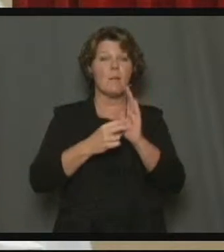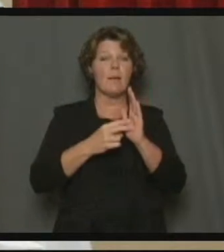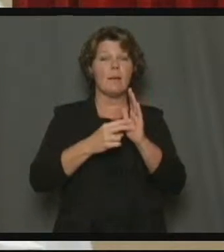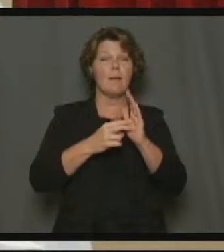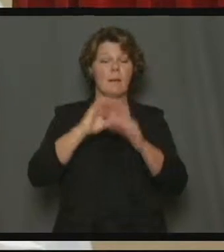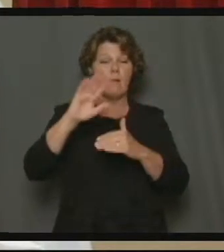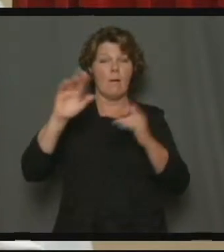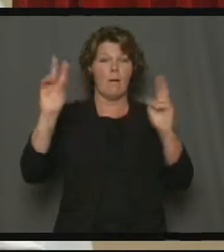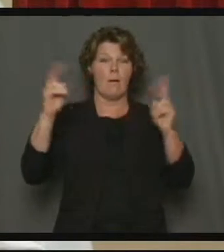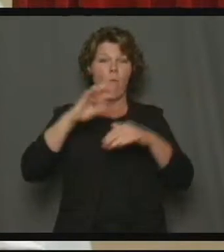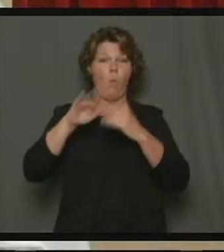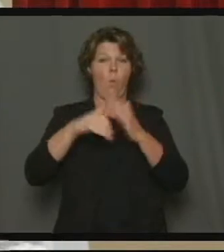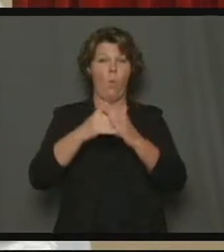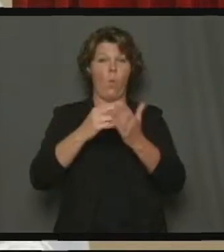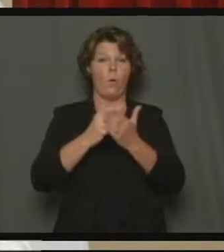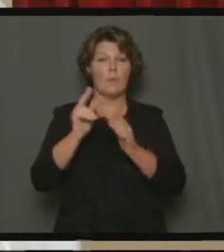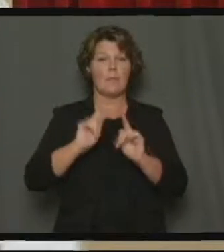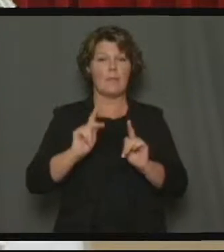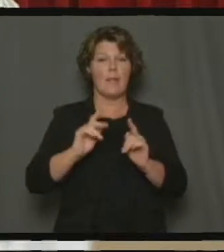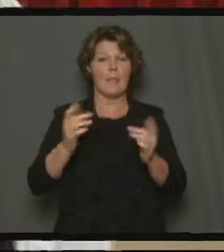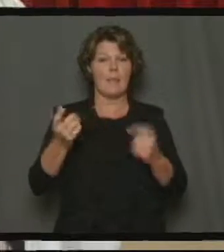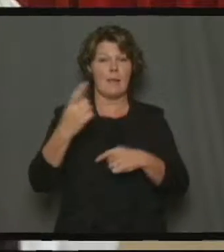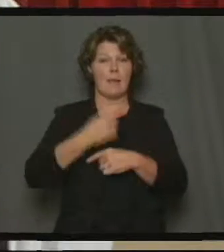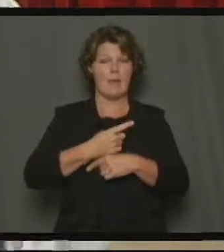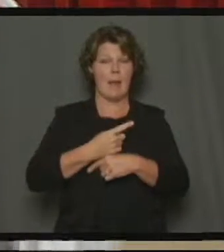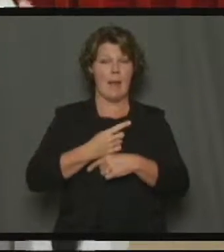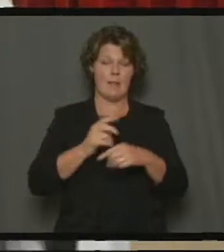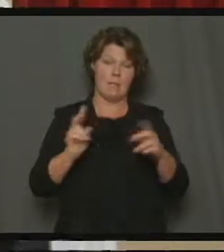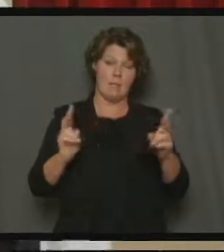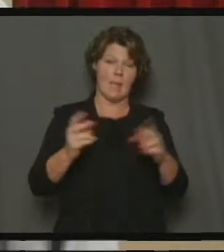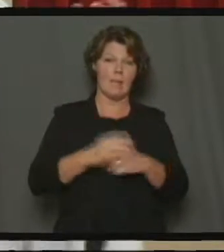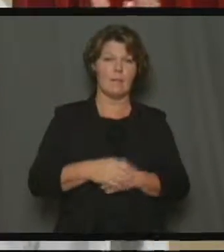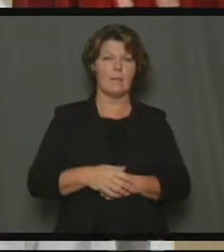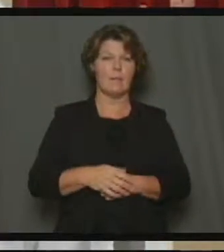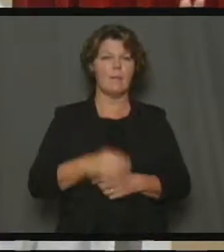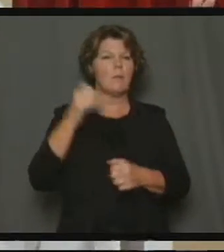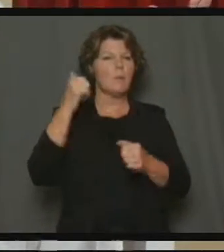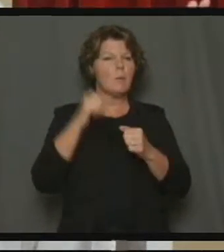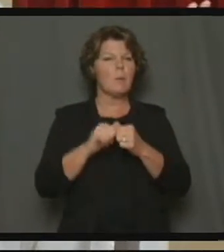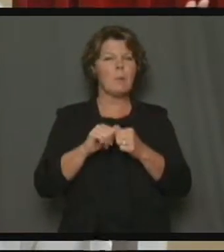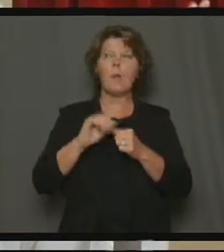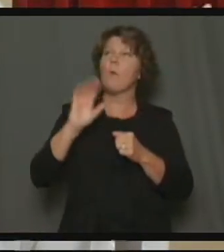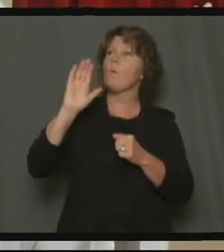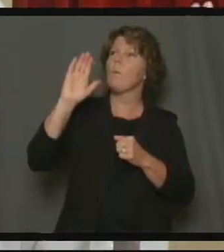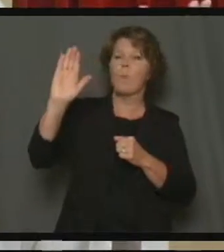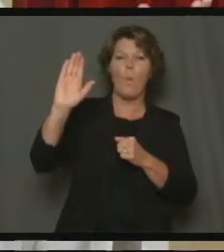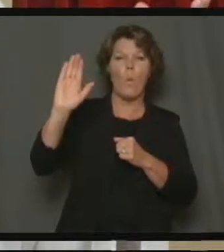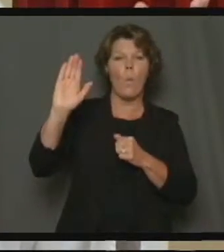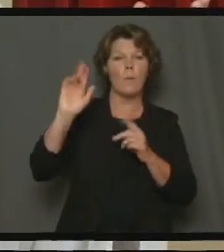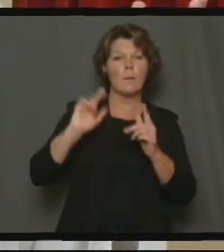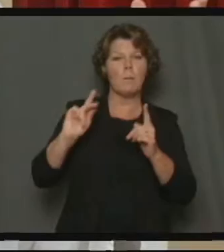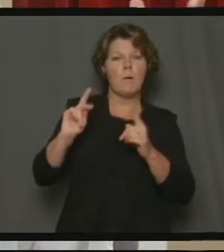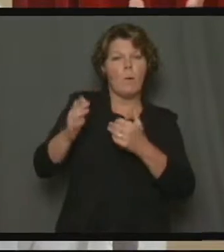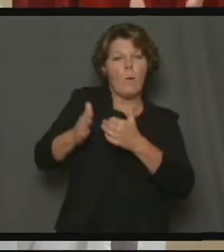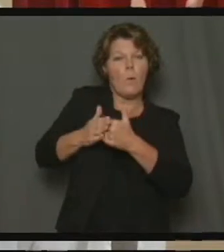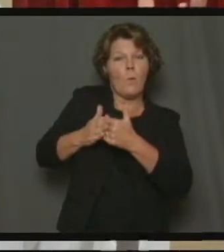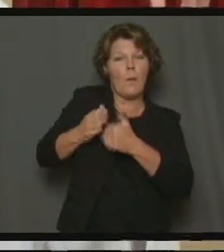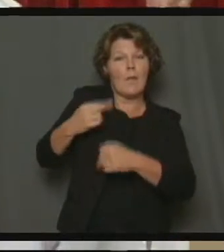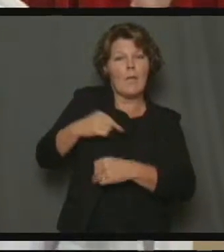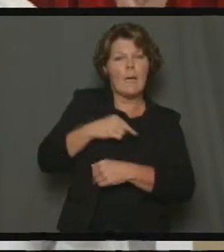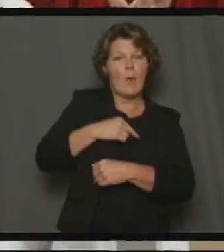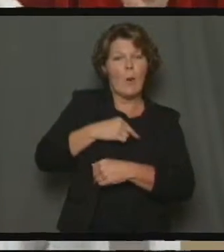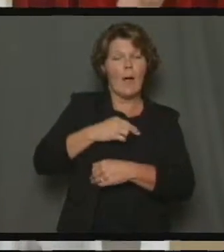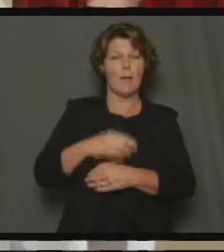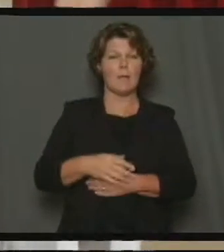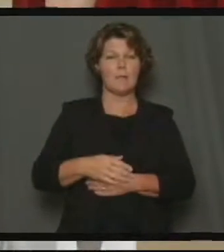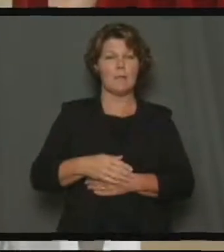about. Remembering that the saints are not far from us, but in